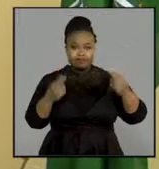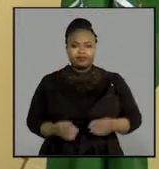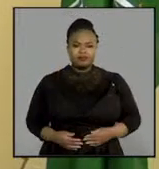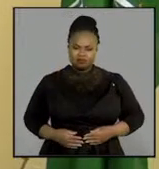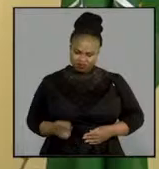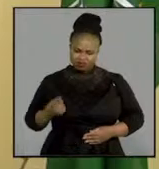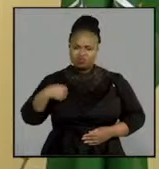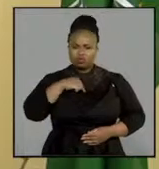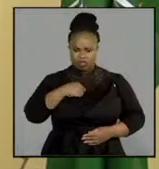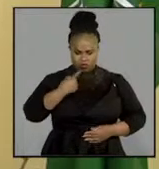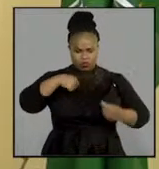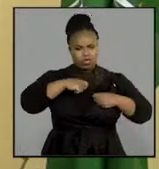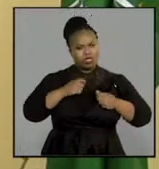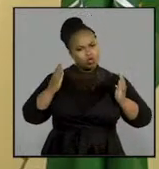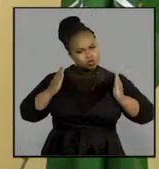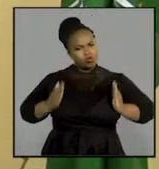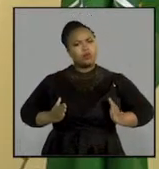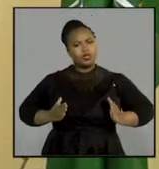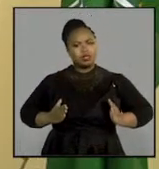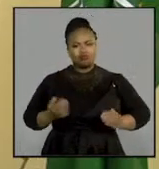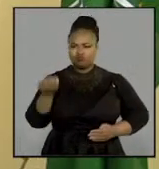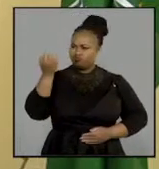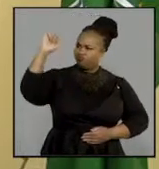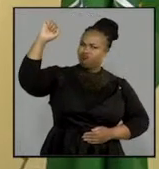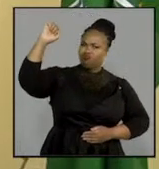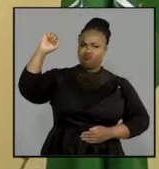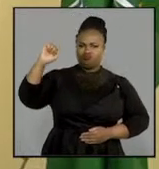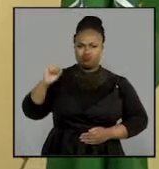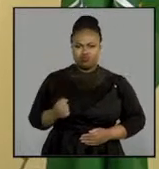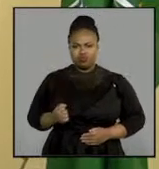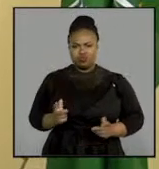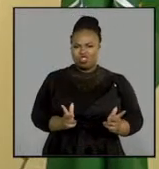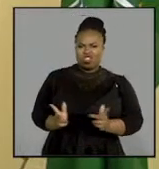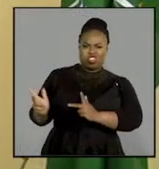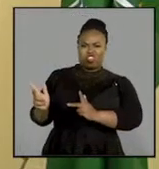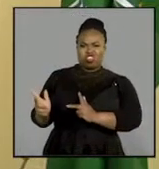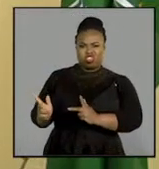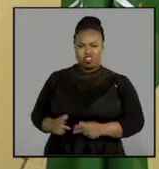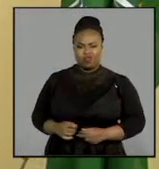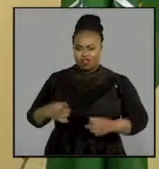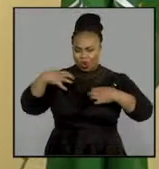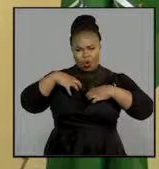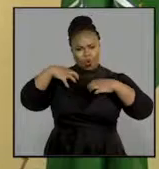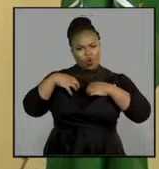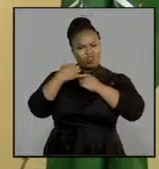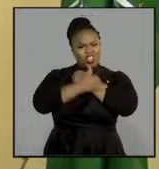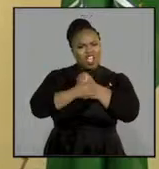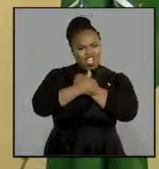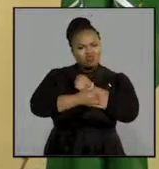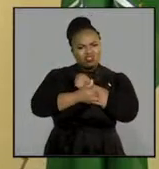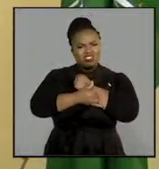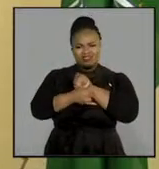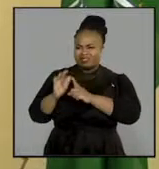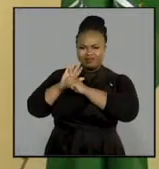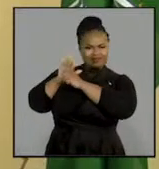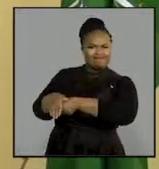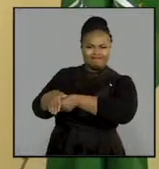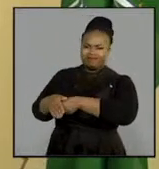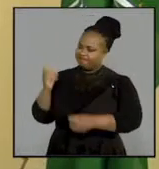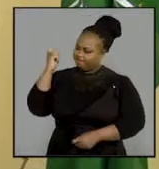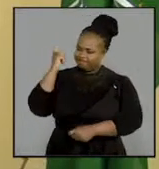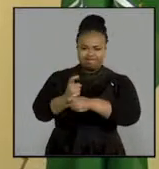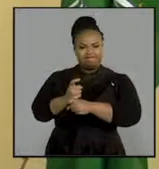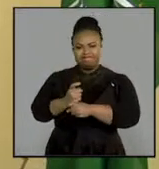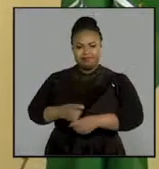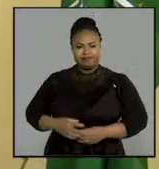worth as human beings and refused to be relegated to the margins of history in their